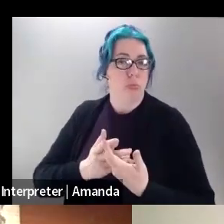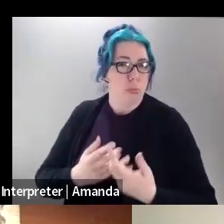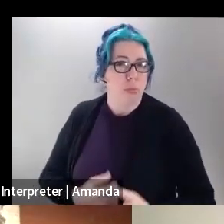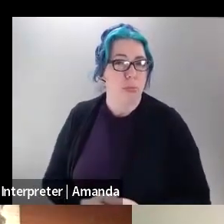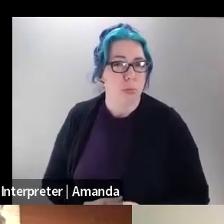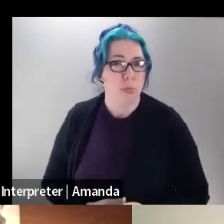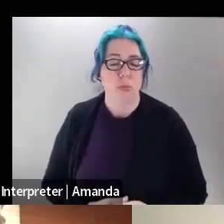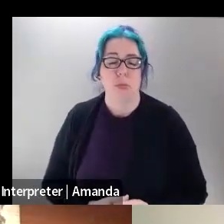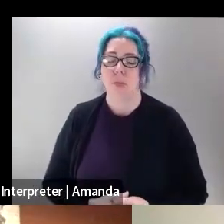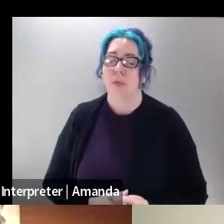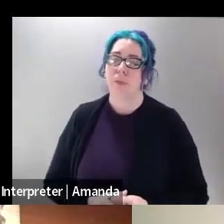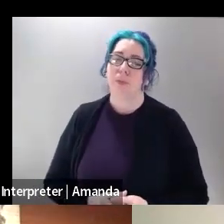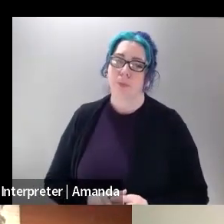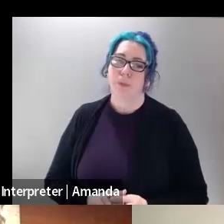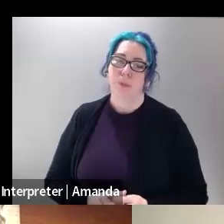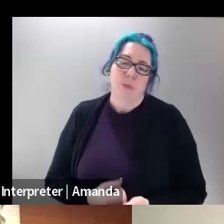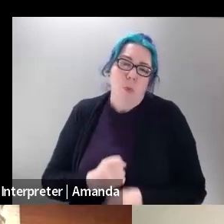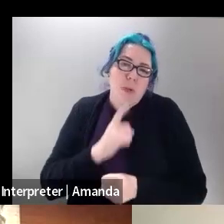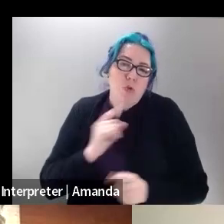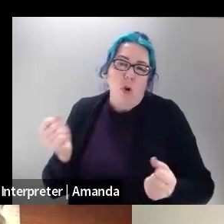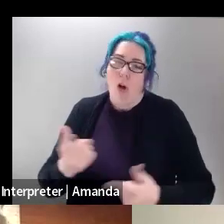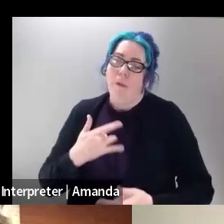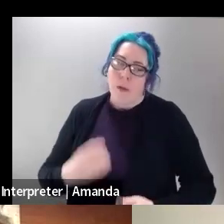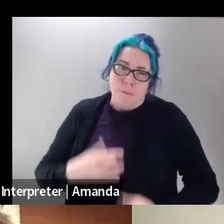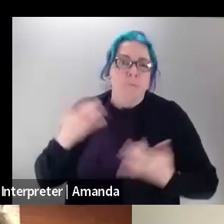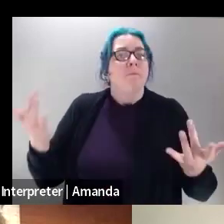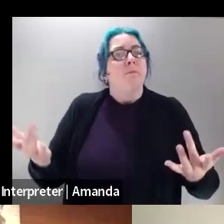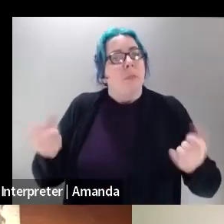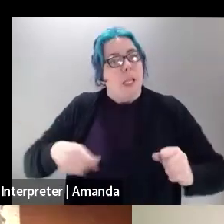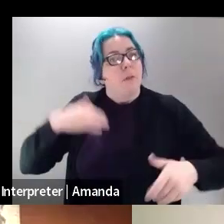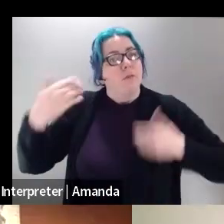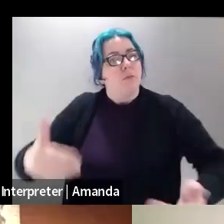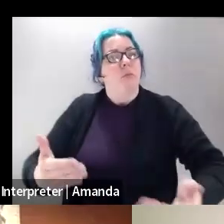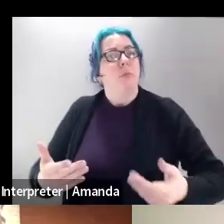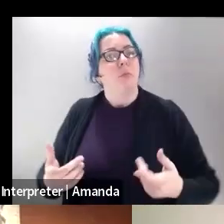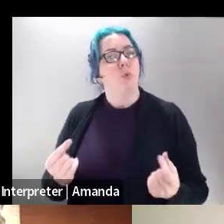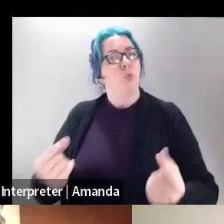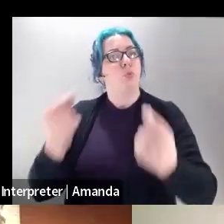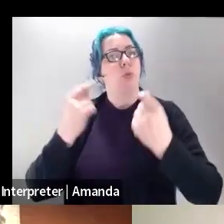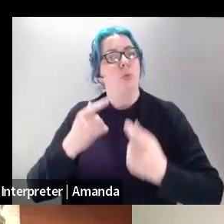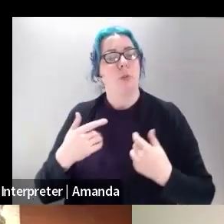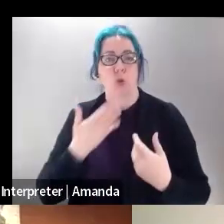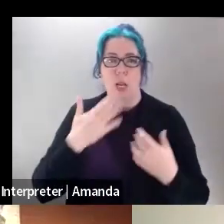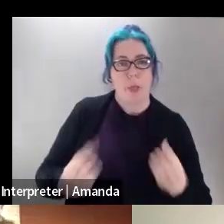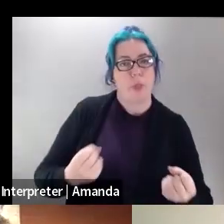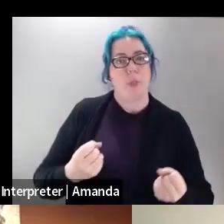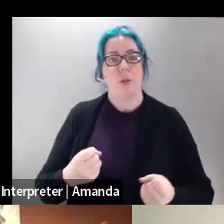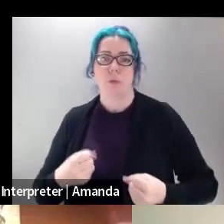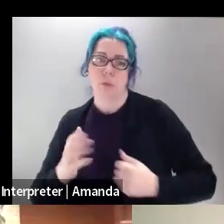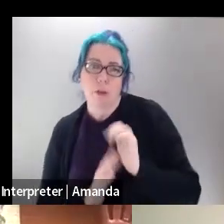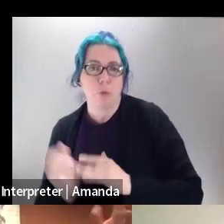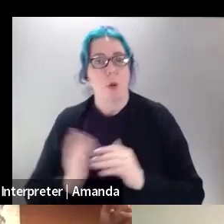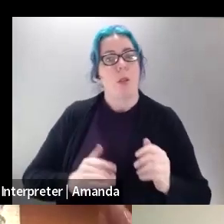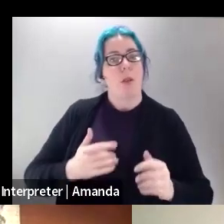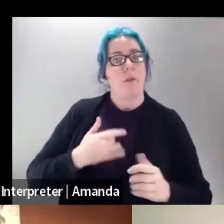the ways that we thrive best in a room, whether that be about safety, whether that be about health. And then ultimately, we